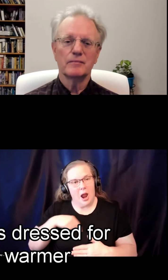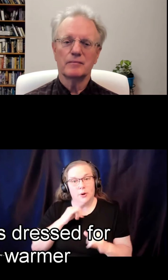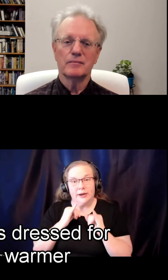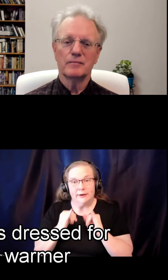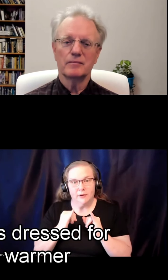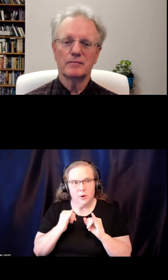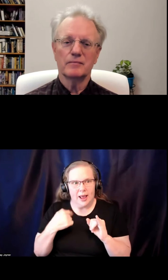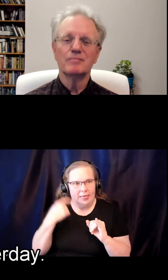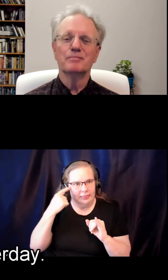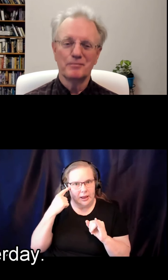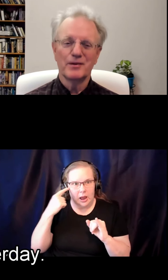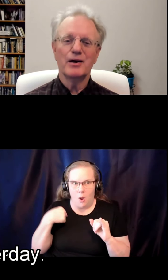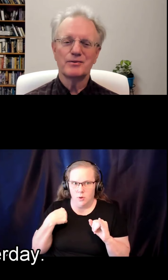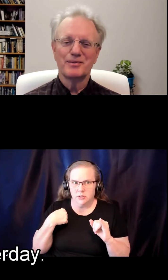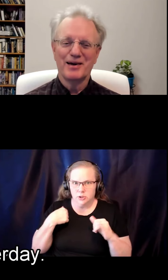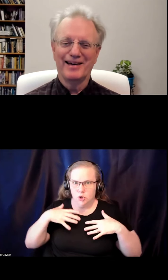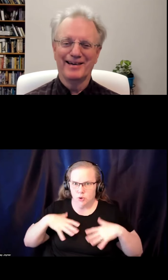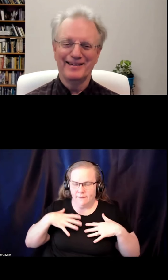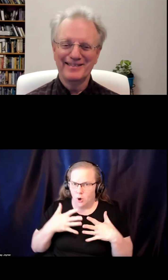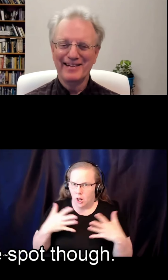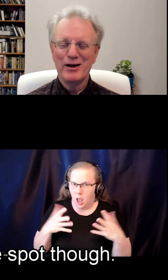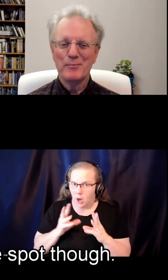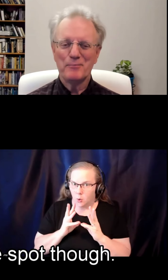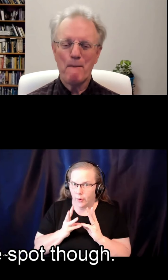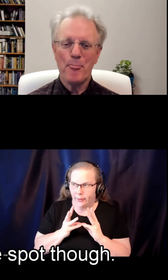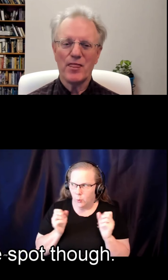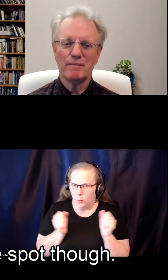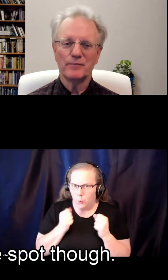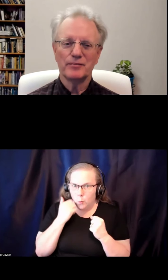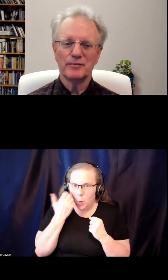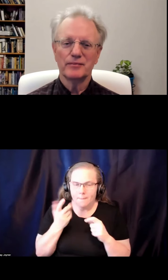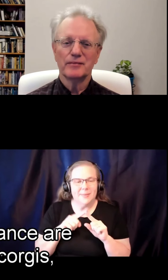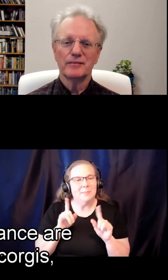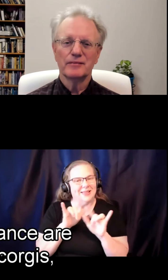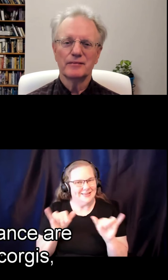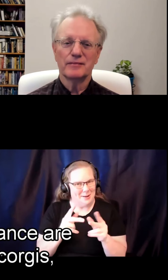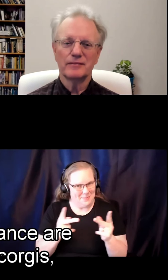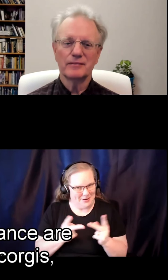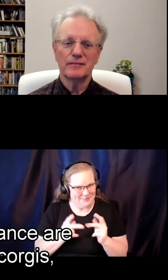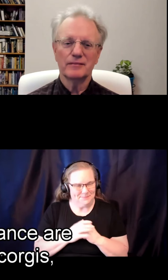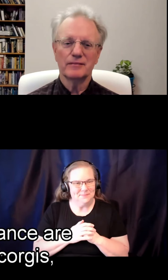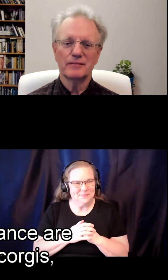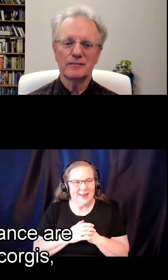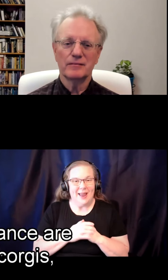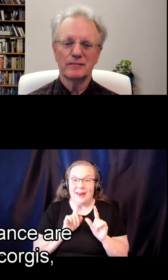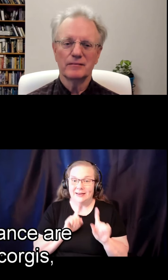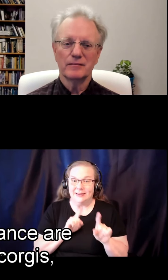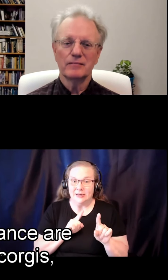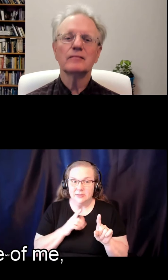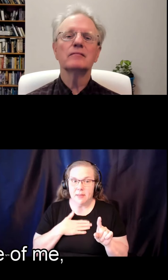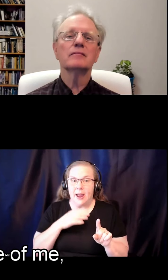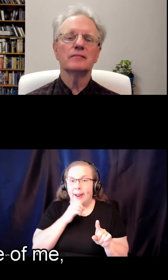for weather a lot warmer than so I'm in my same spot though. And in attendance are my